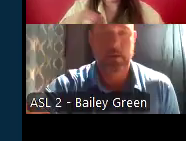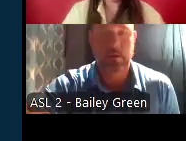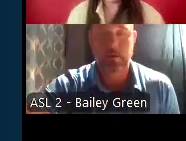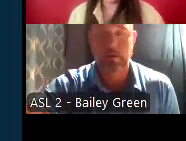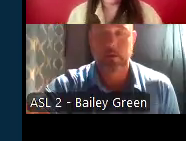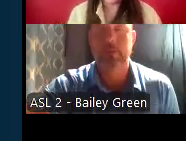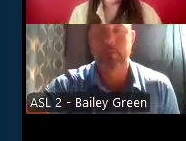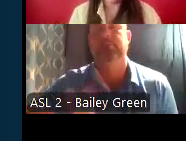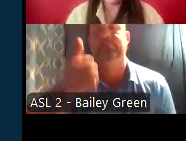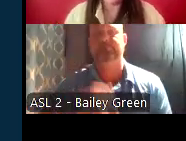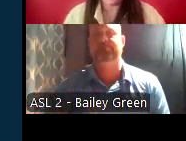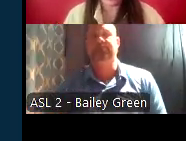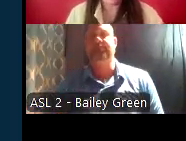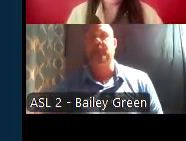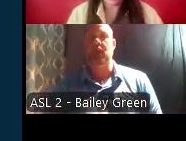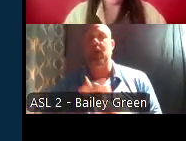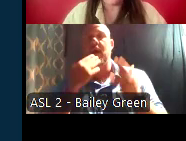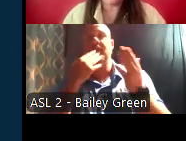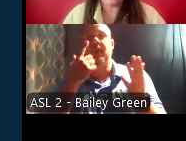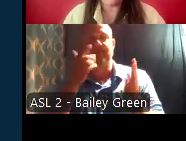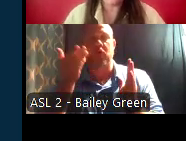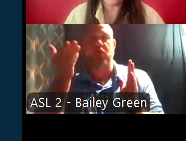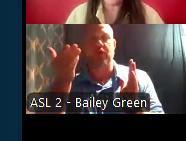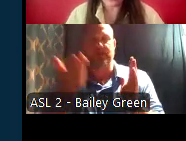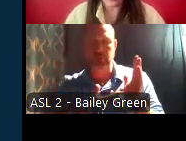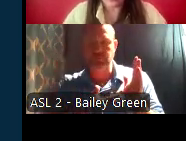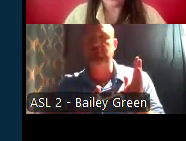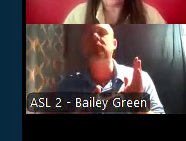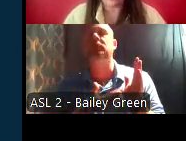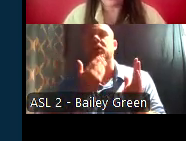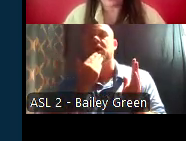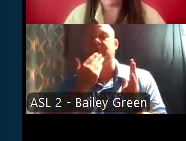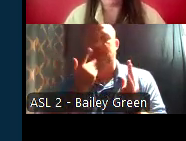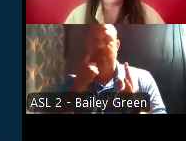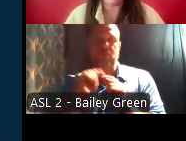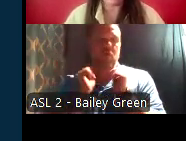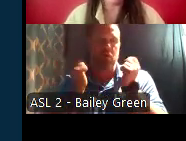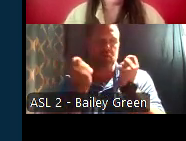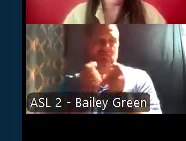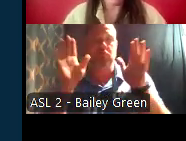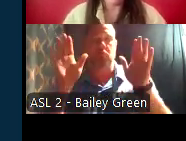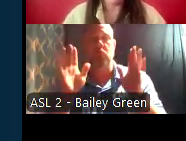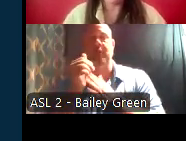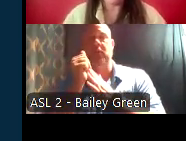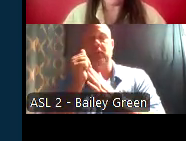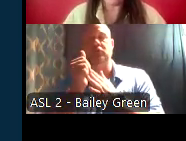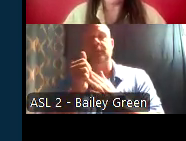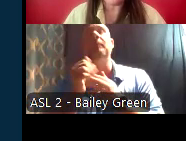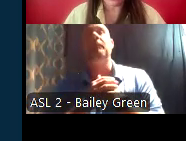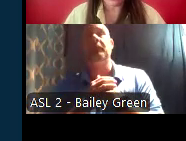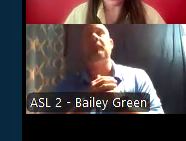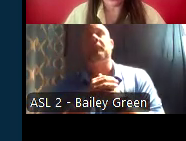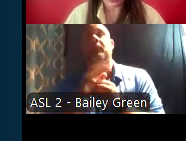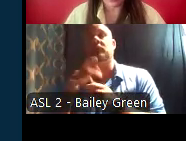Thank you, Ranjana, for that introduction, and thank you to the CDA team for your incredible leadership. Being